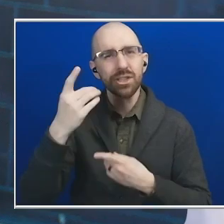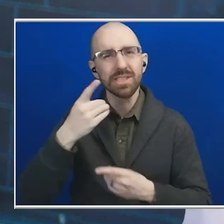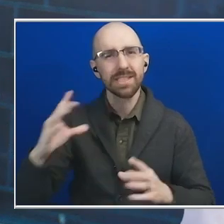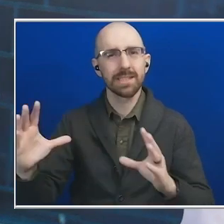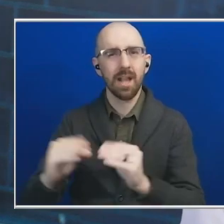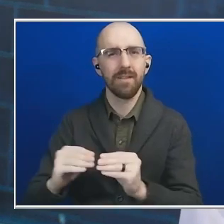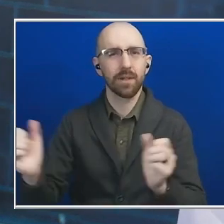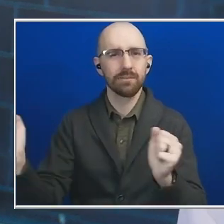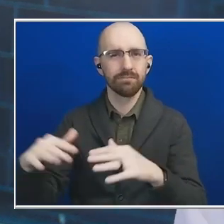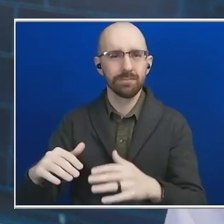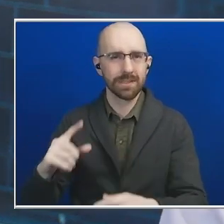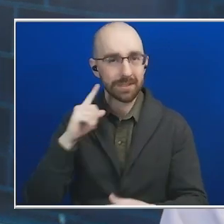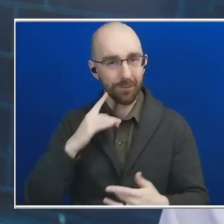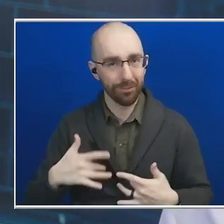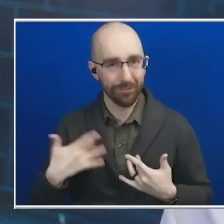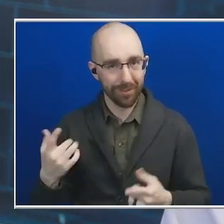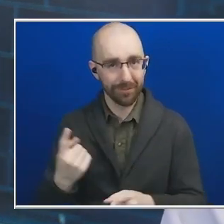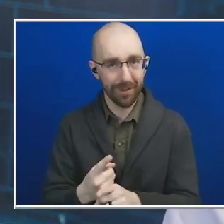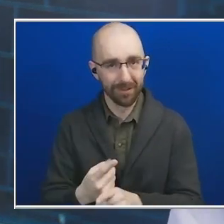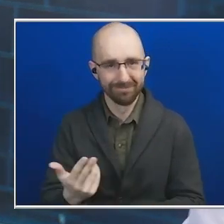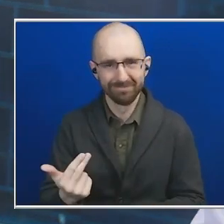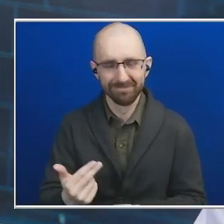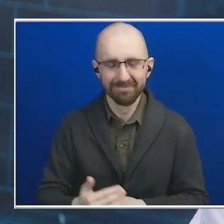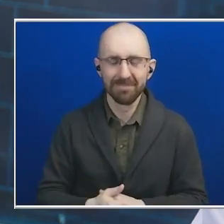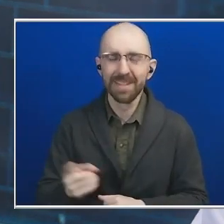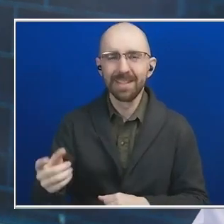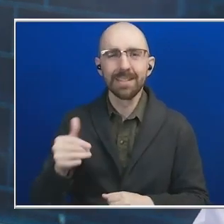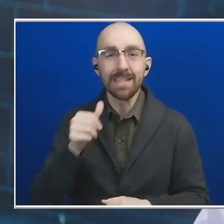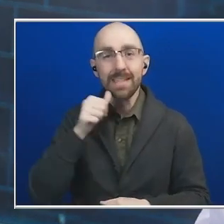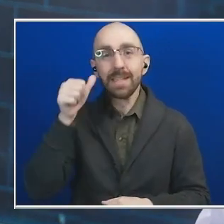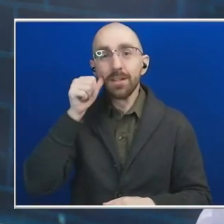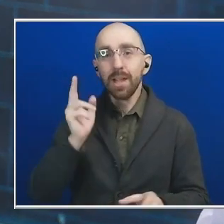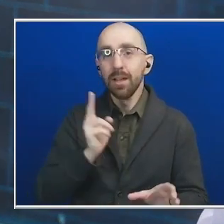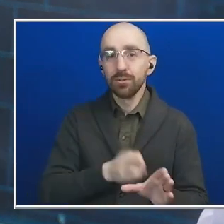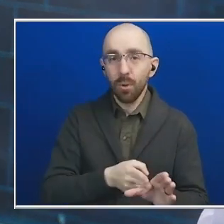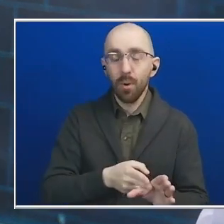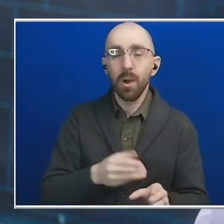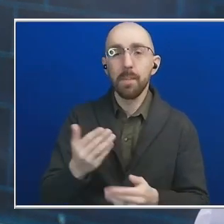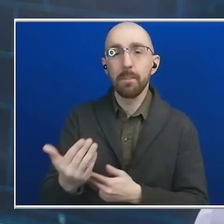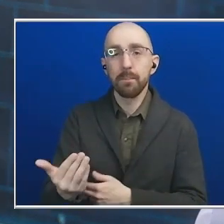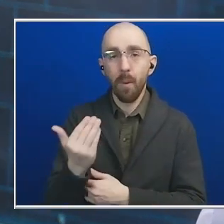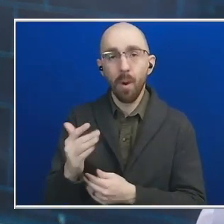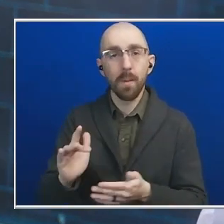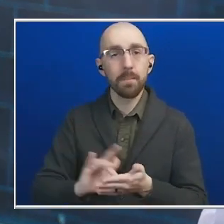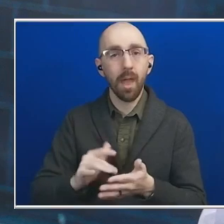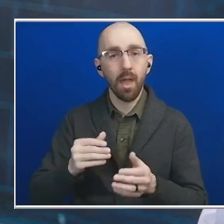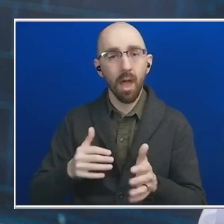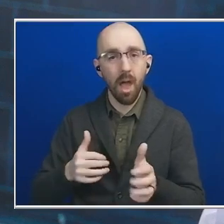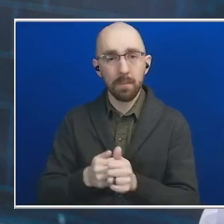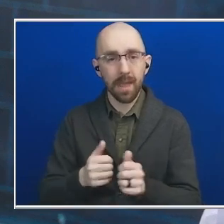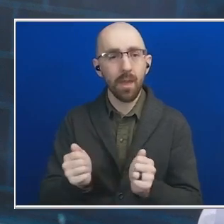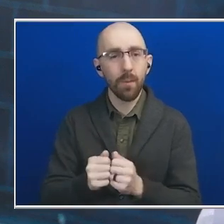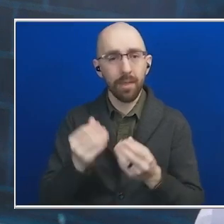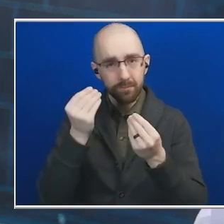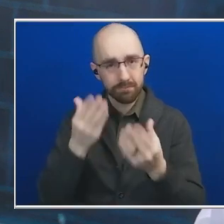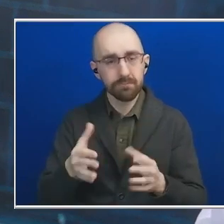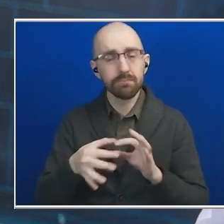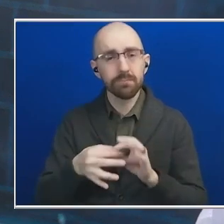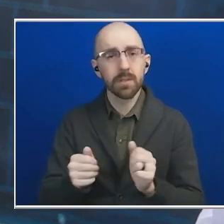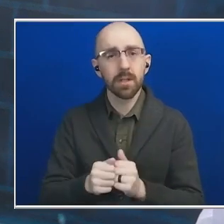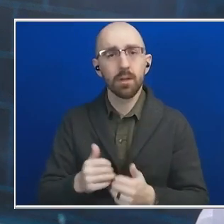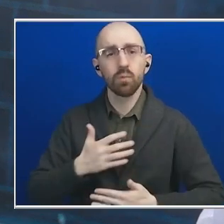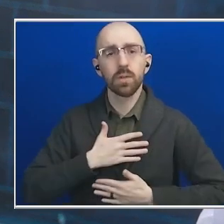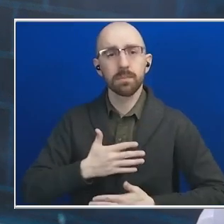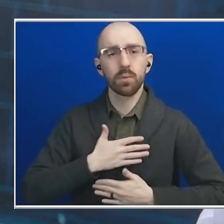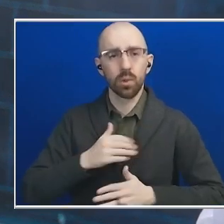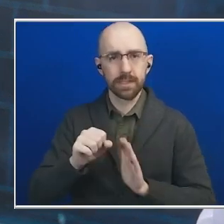thrilling. He was on yesterday's episodes of Morning Medical Update with an update on respiratory season. we've seen